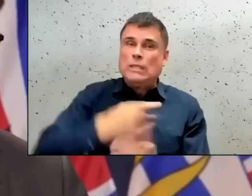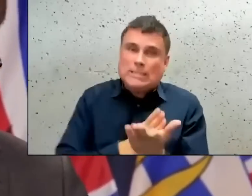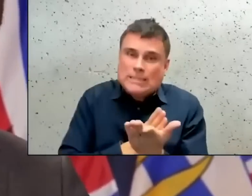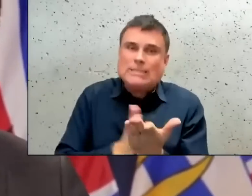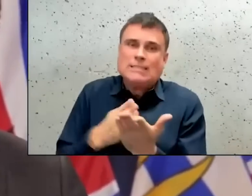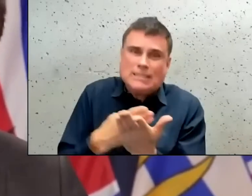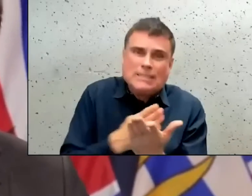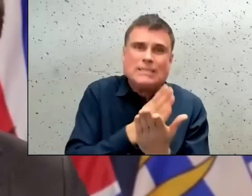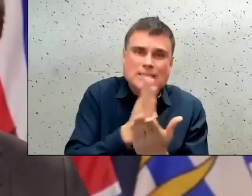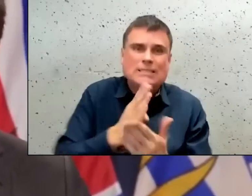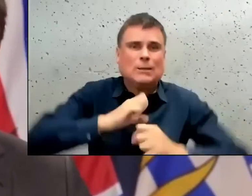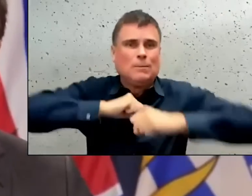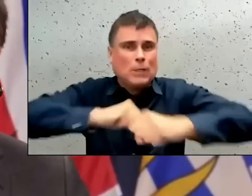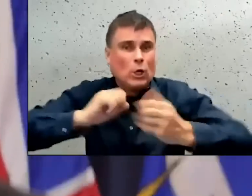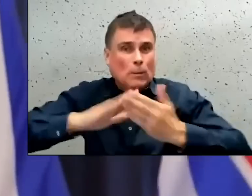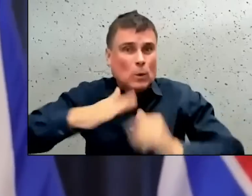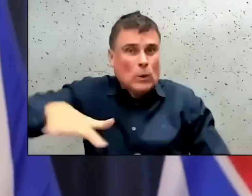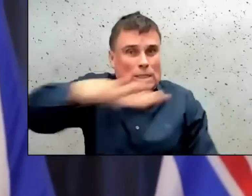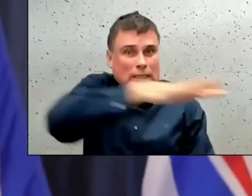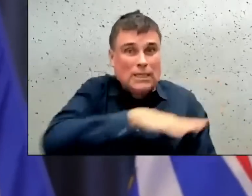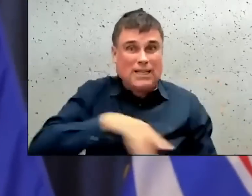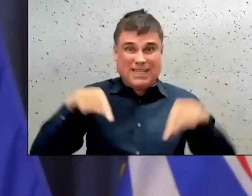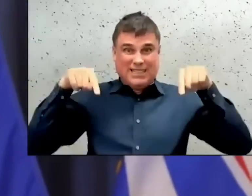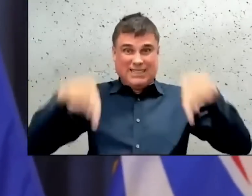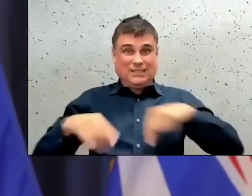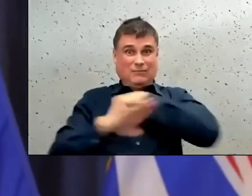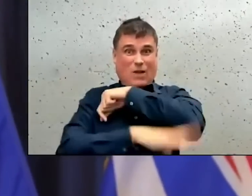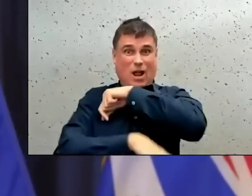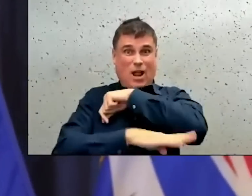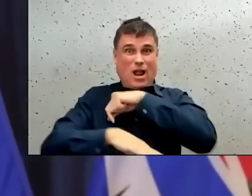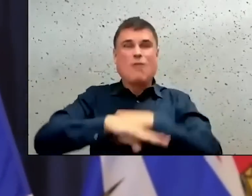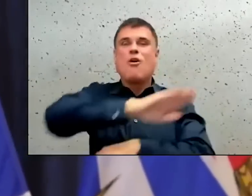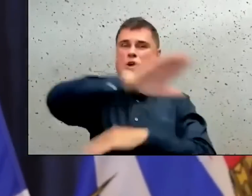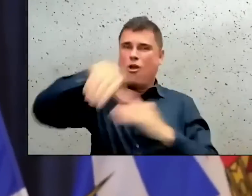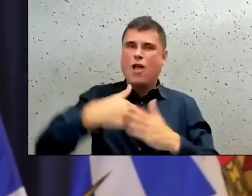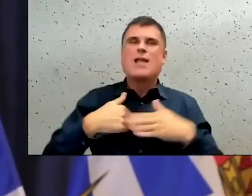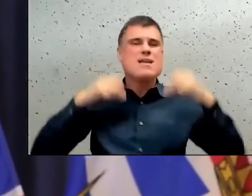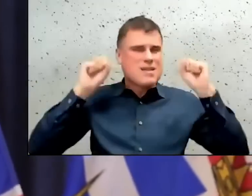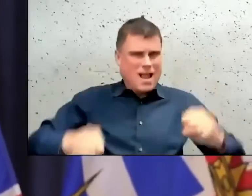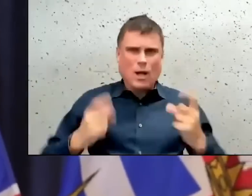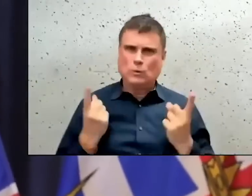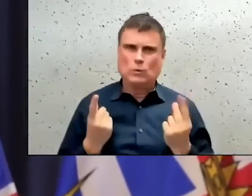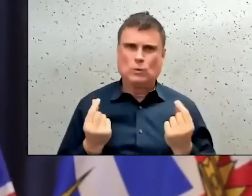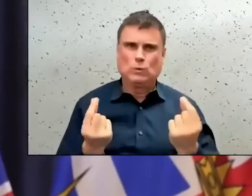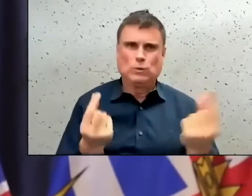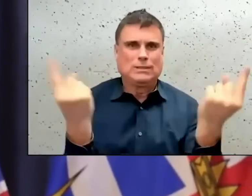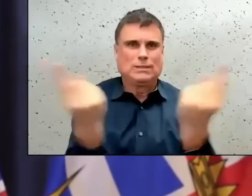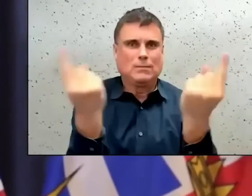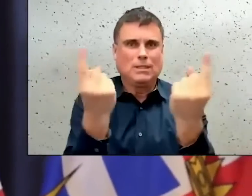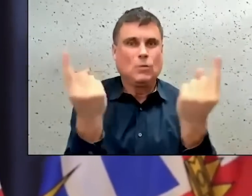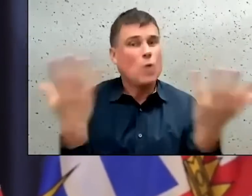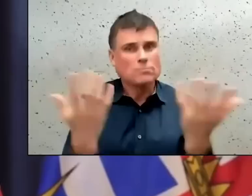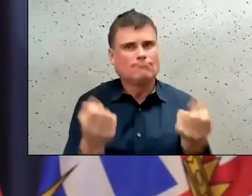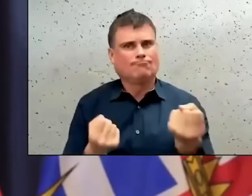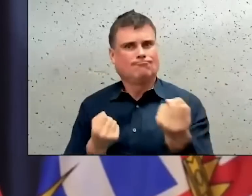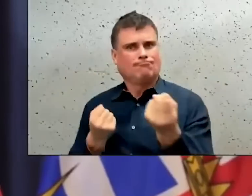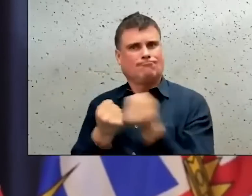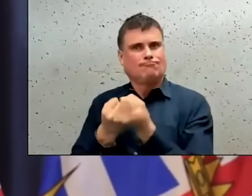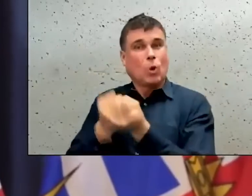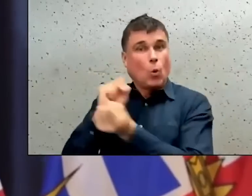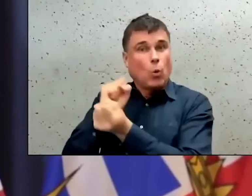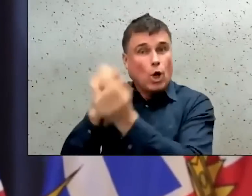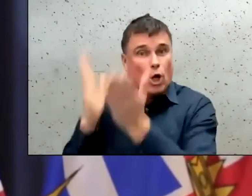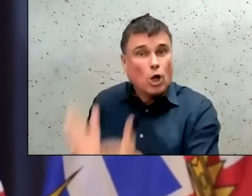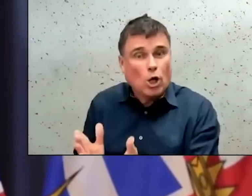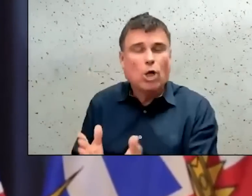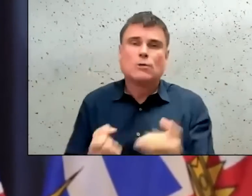another step everyone can take to stay healthy, protect our healthcare system, support healthcare workers, support one another. And that step is